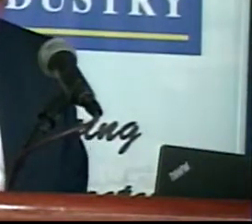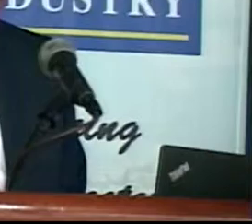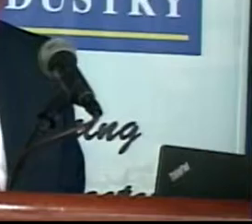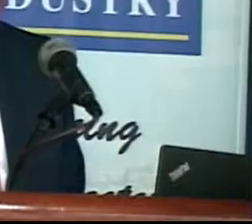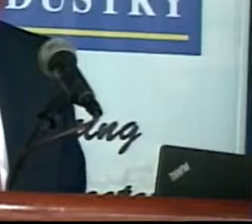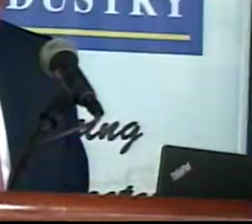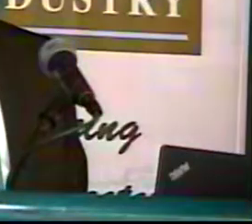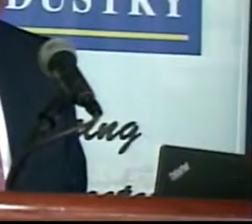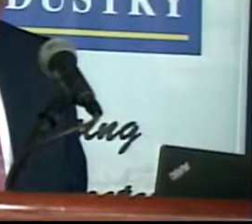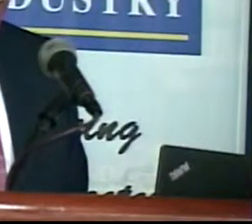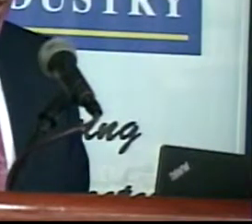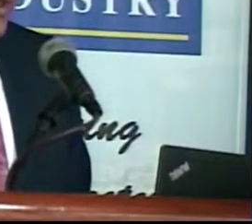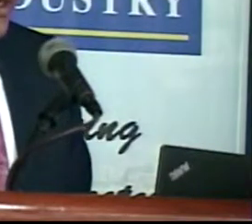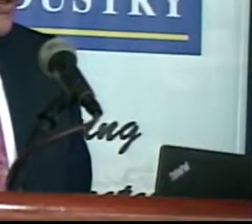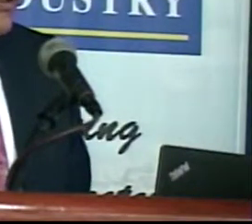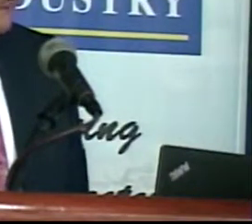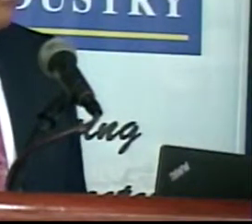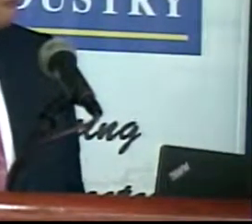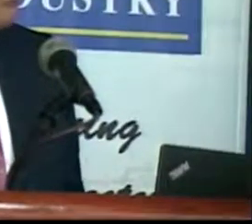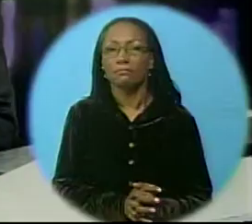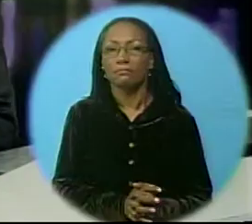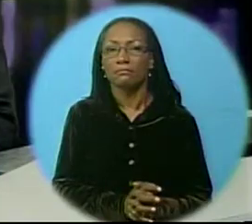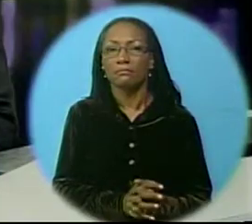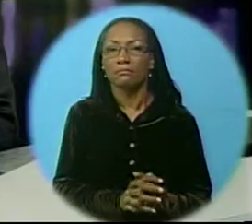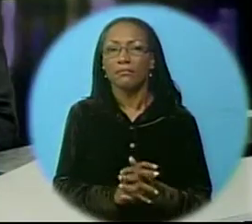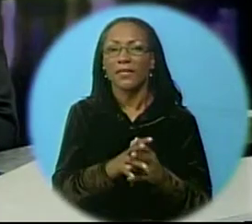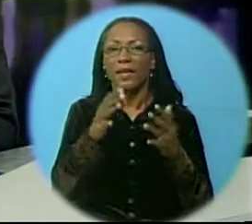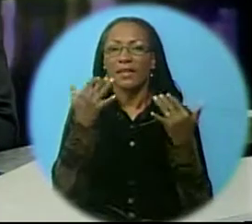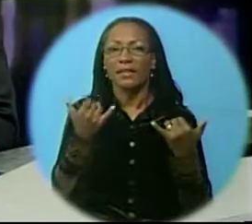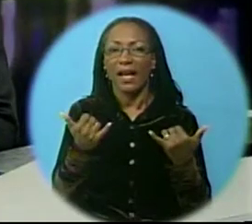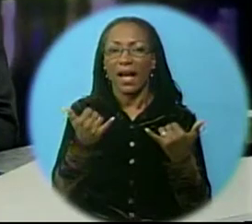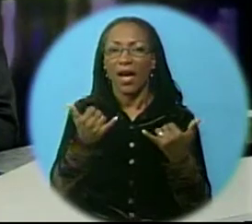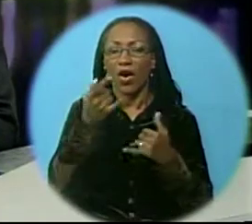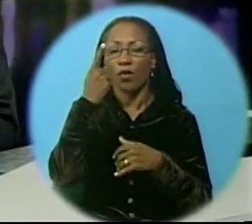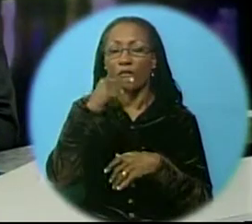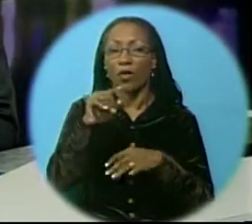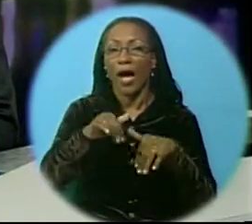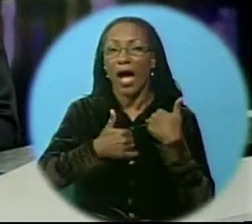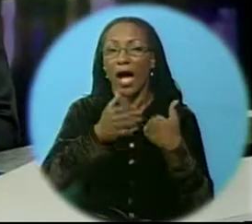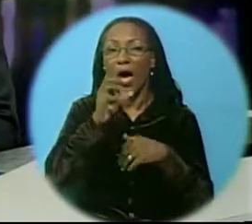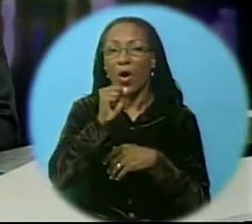that that we're looking at. Now for a summary